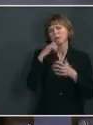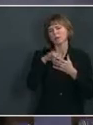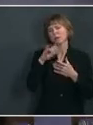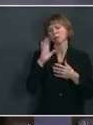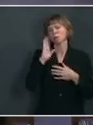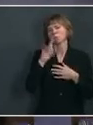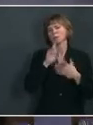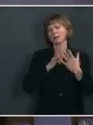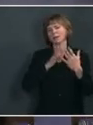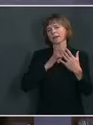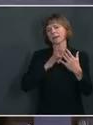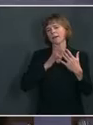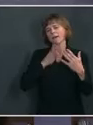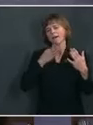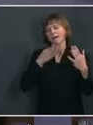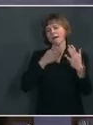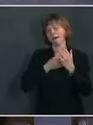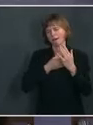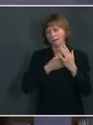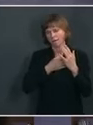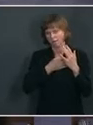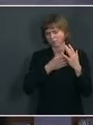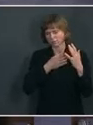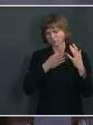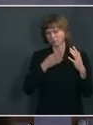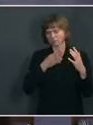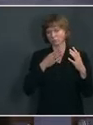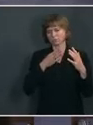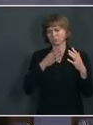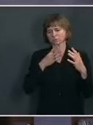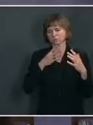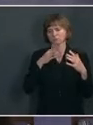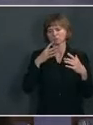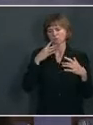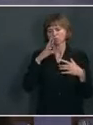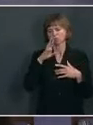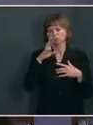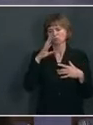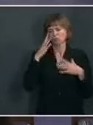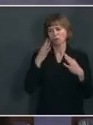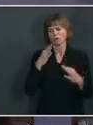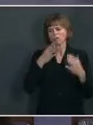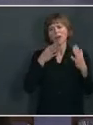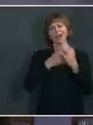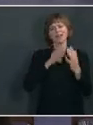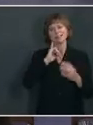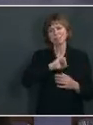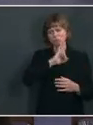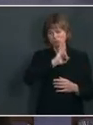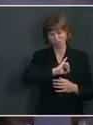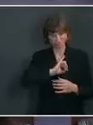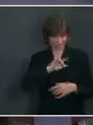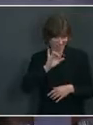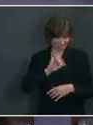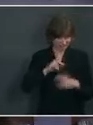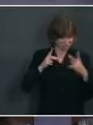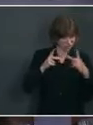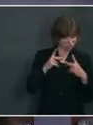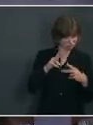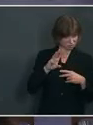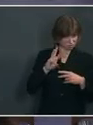standing against the unfair targeting of Israel, the relentless resolutions that are proposed against Israel unfairly. Is that the position of the White